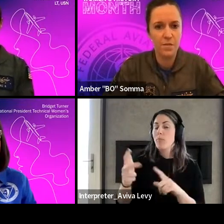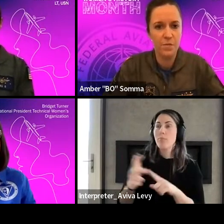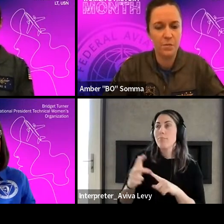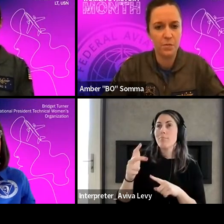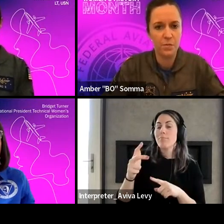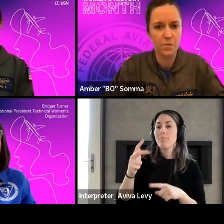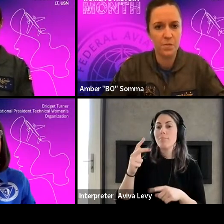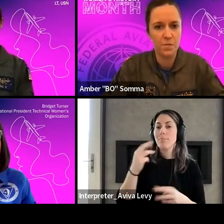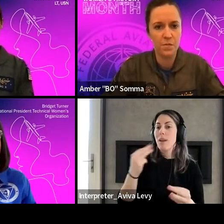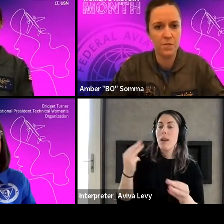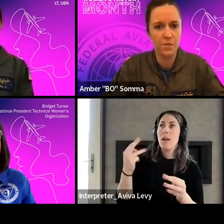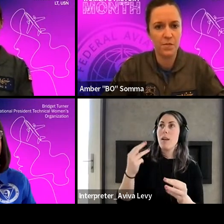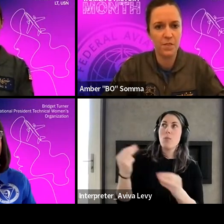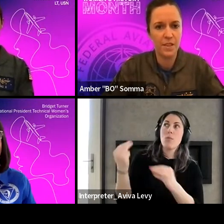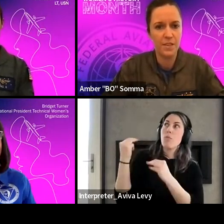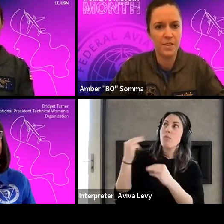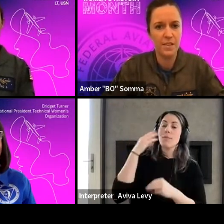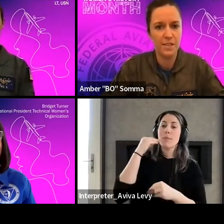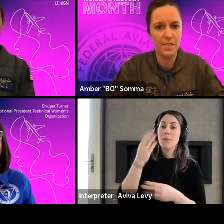gosh.